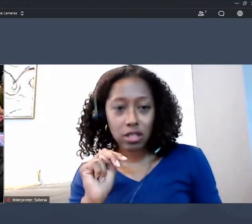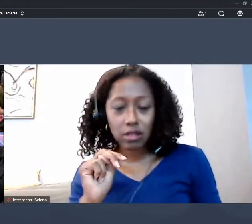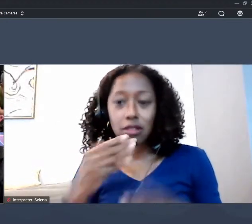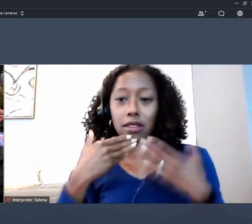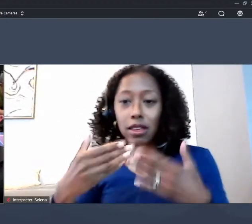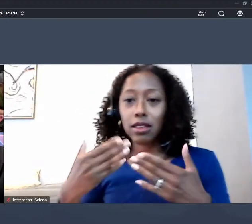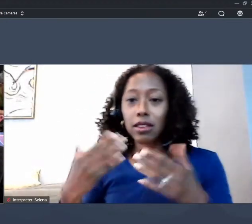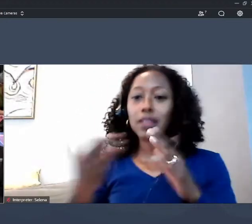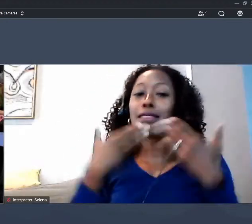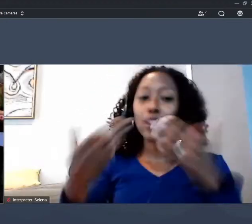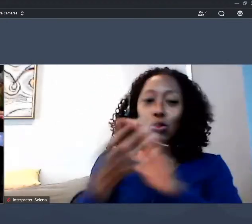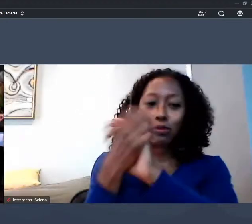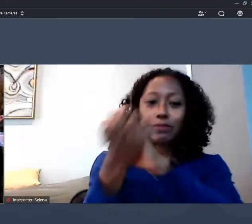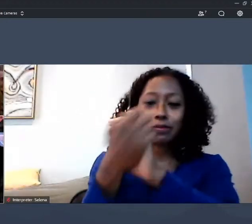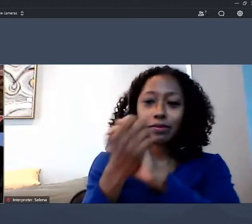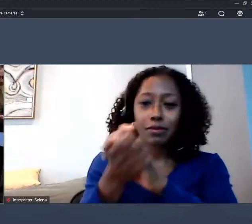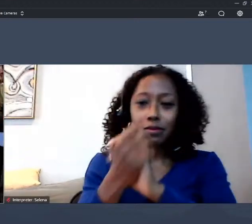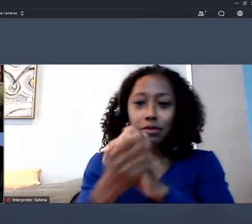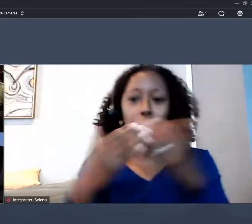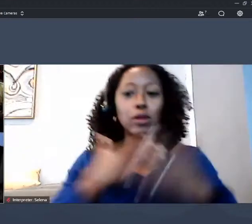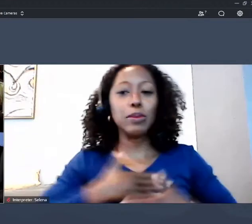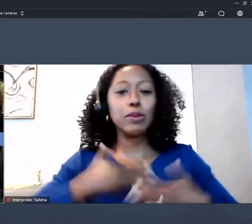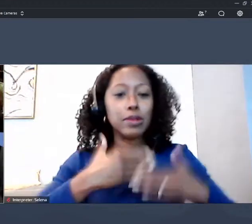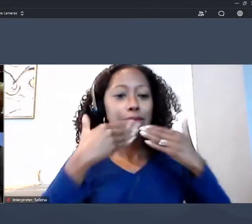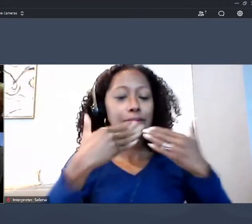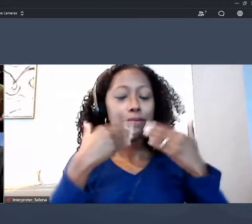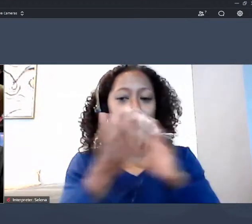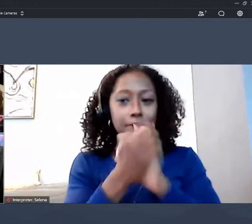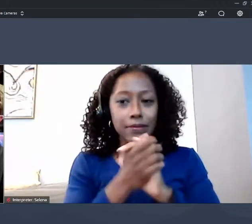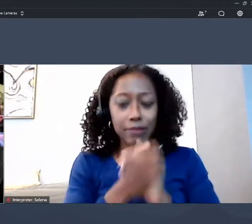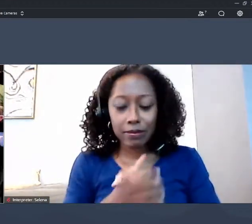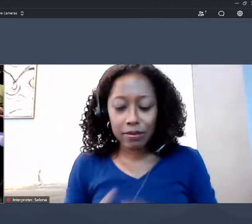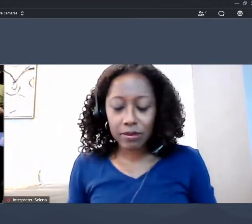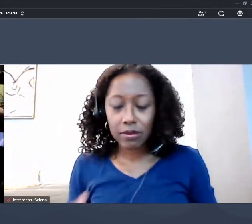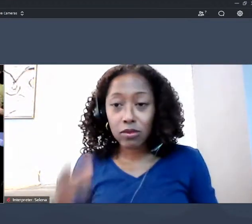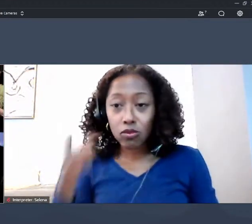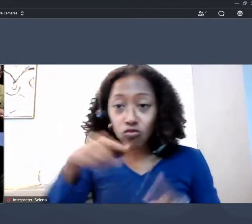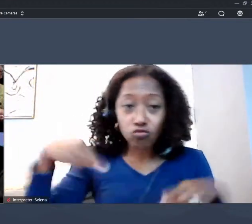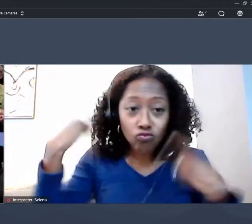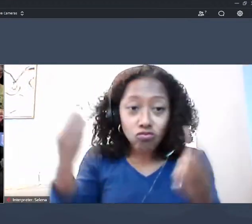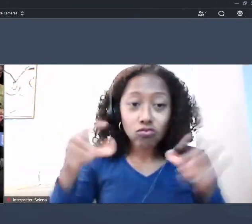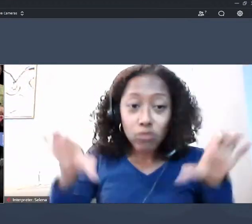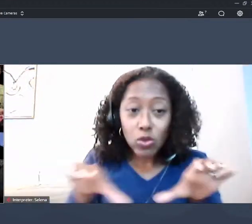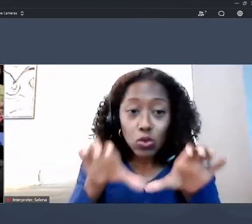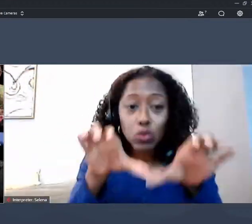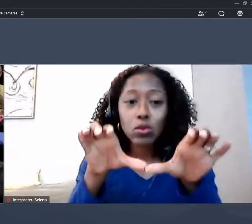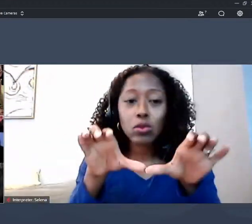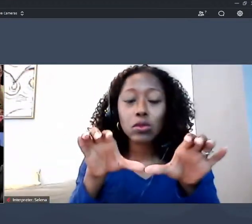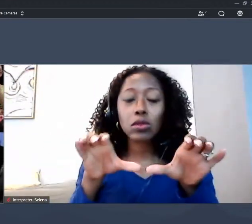We appreciate you so much. What you have done.